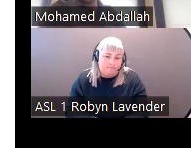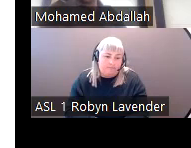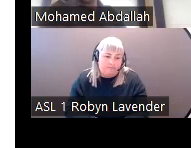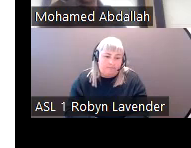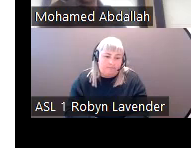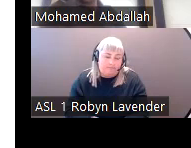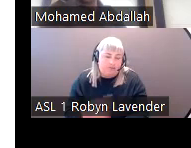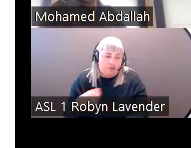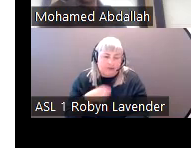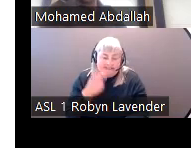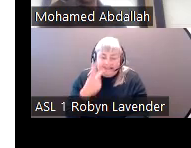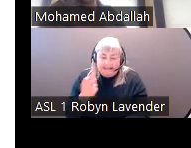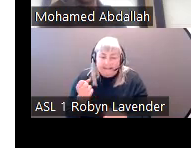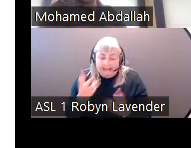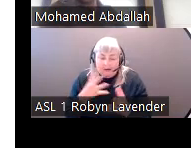We see a lot of older adults